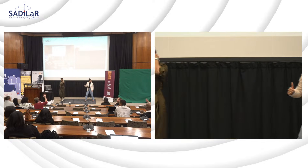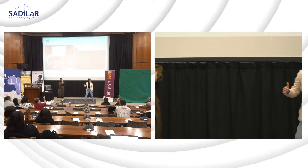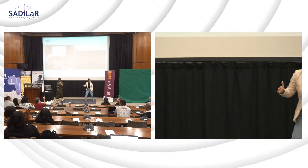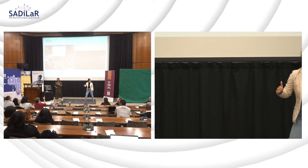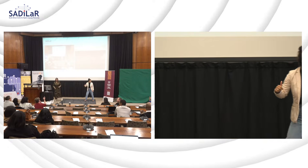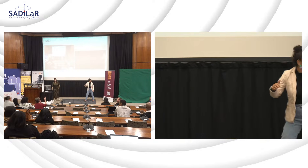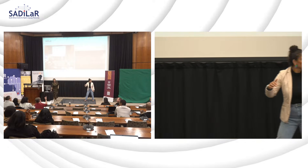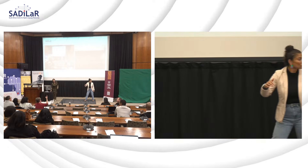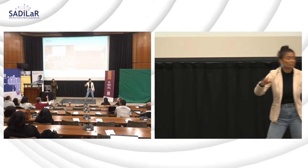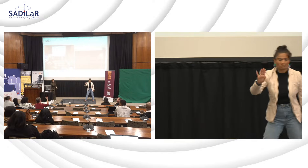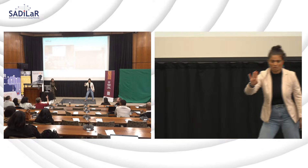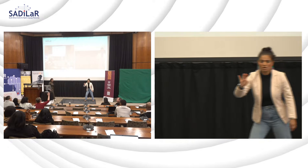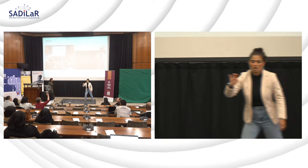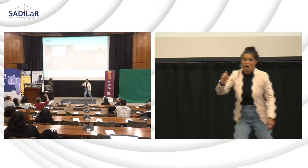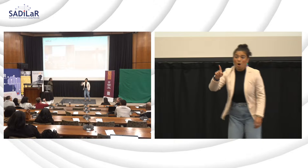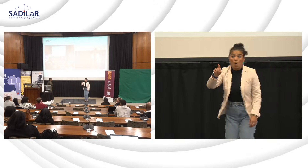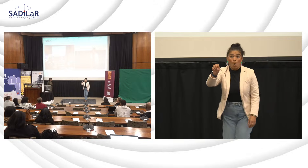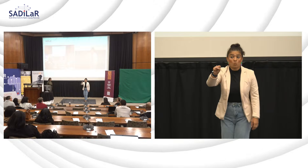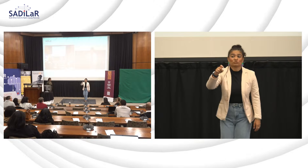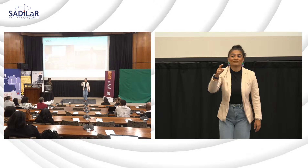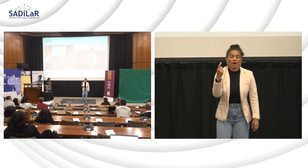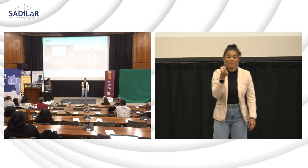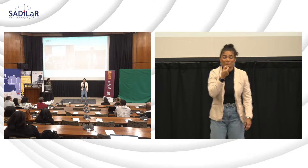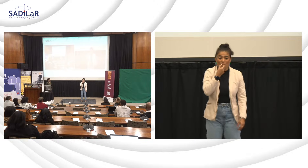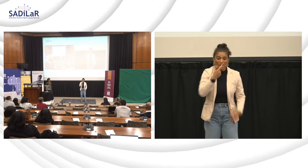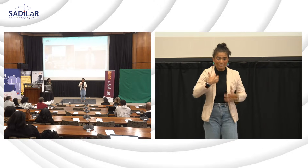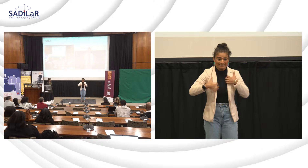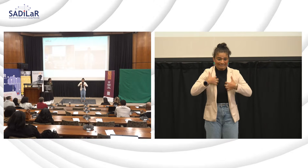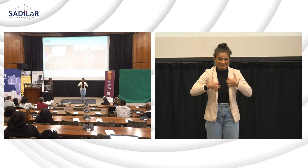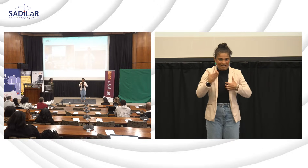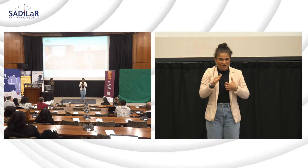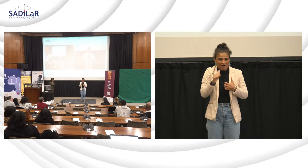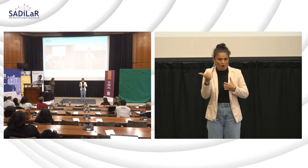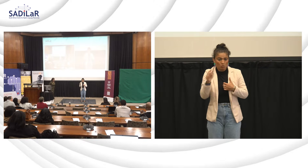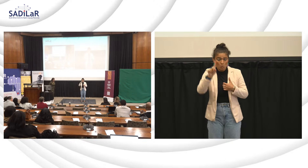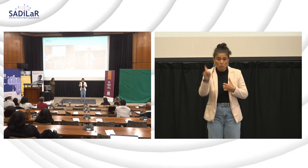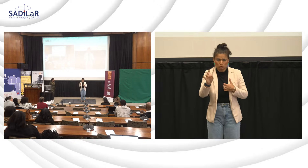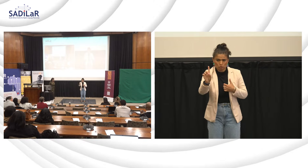can manage the implementation with assistance from.